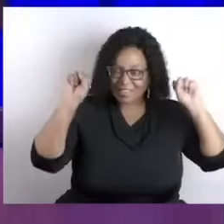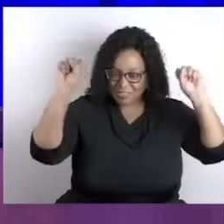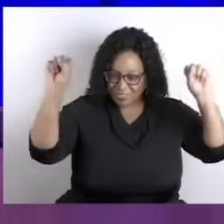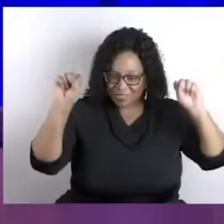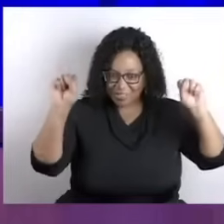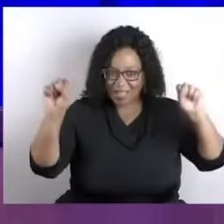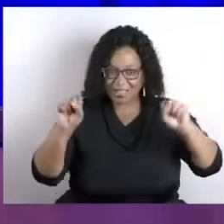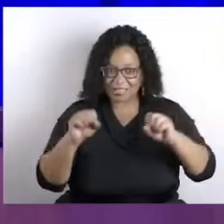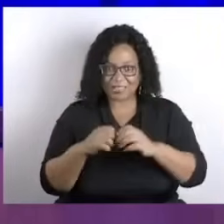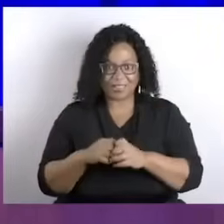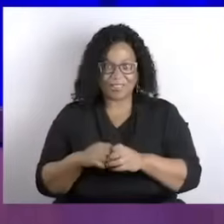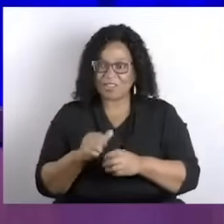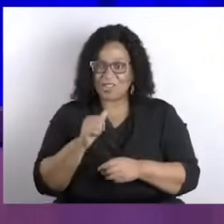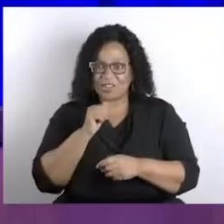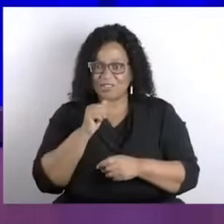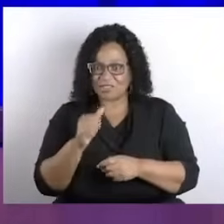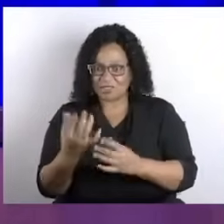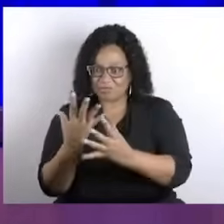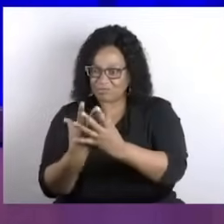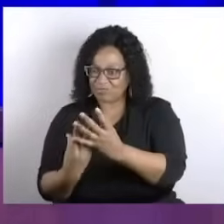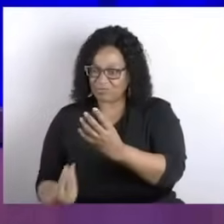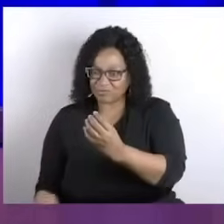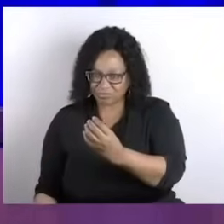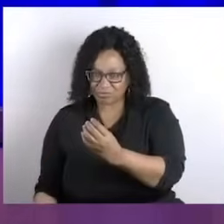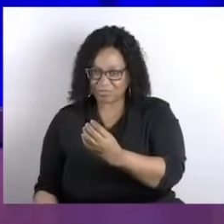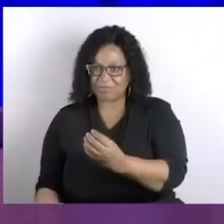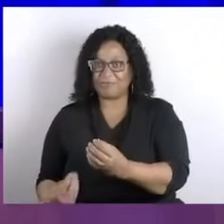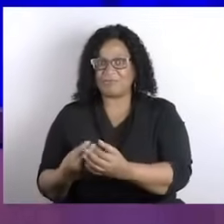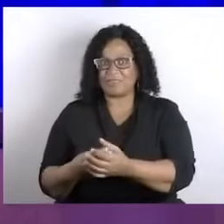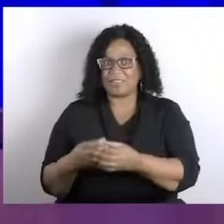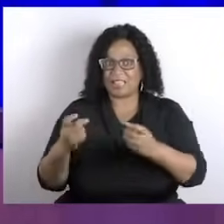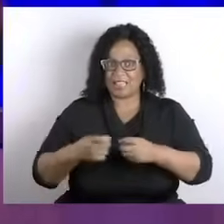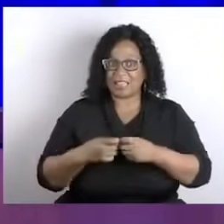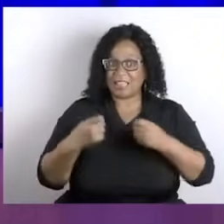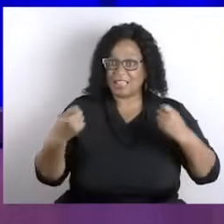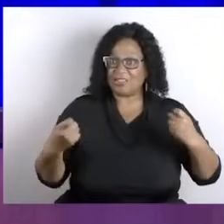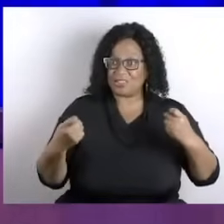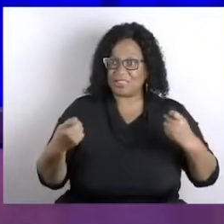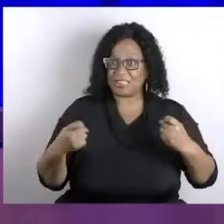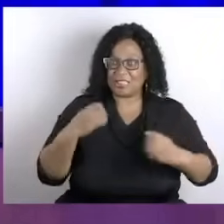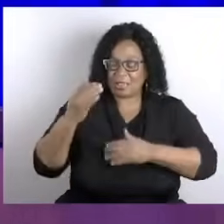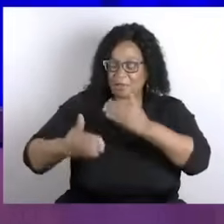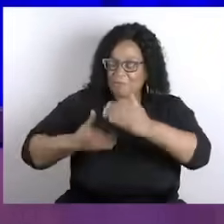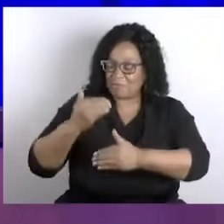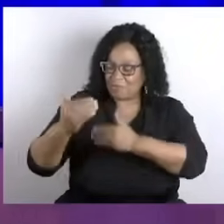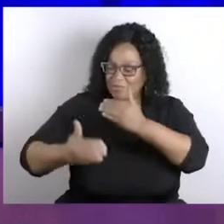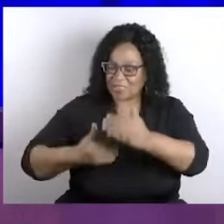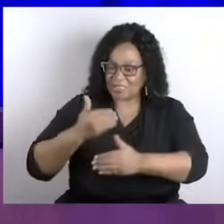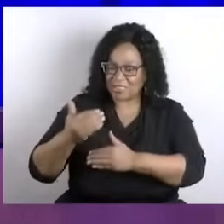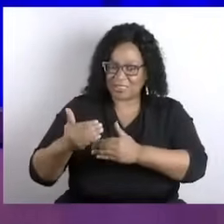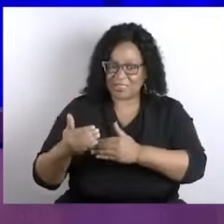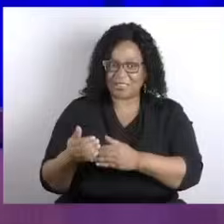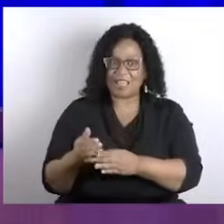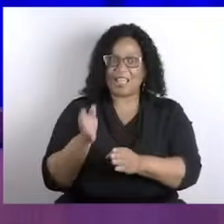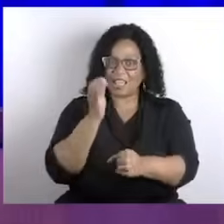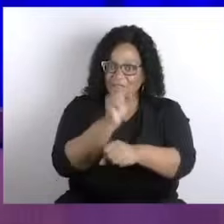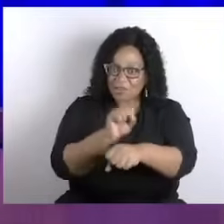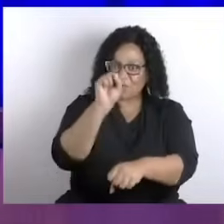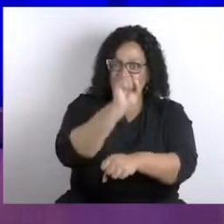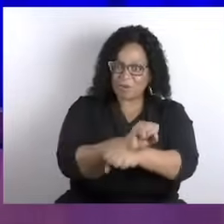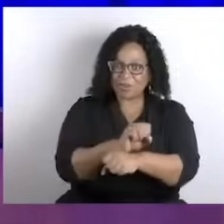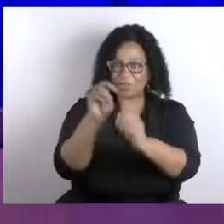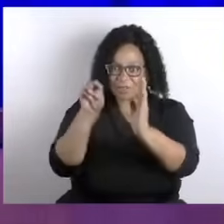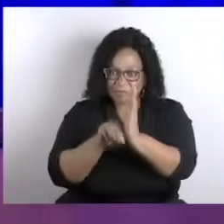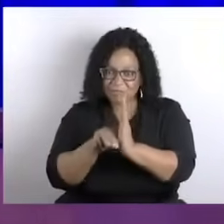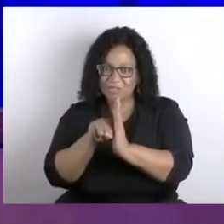by yourself. Don't allow yourself to decrease. Increase, not in weight. I want you to increase in professionalism. Increase in